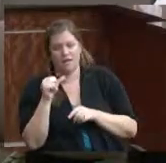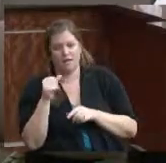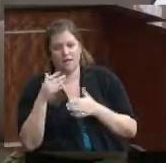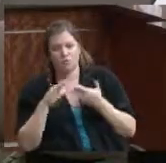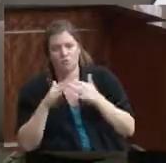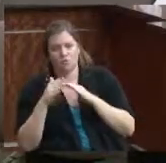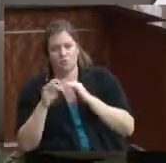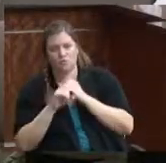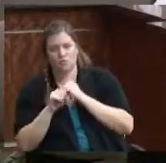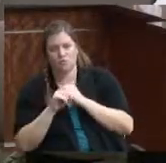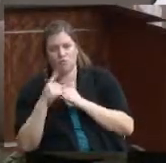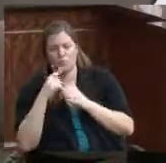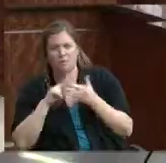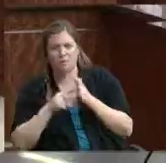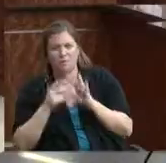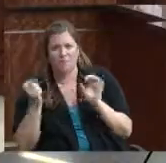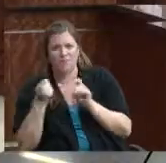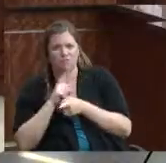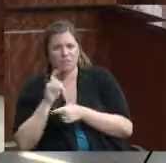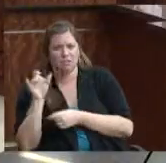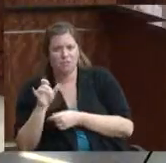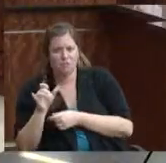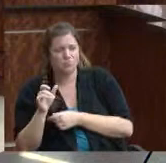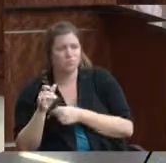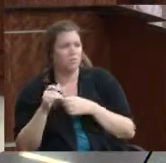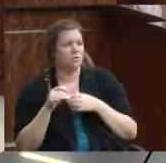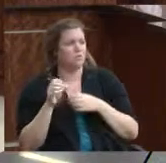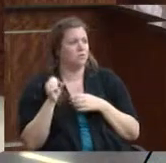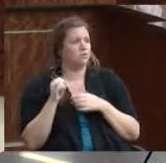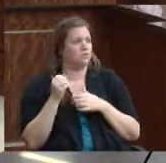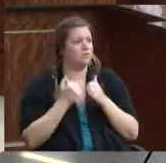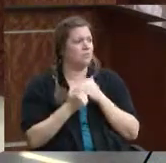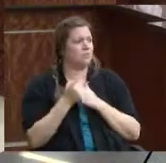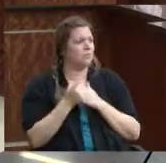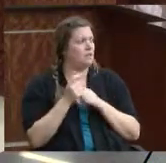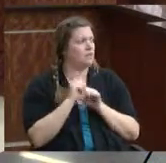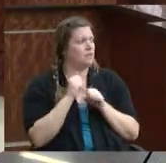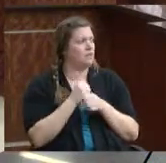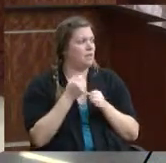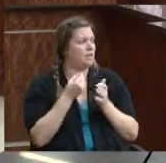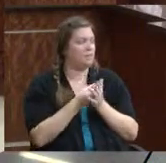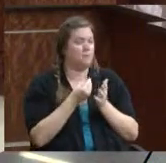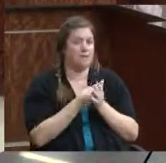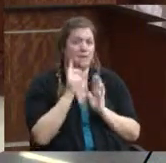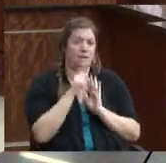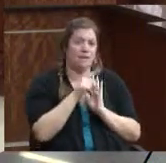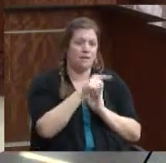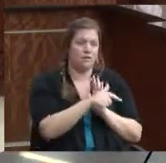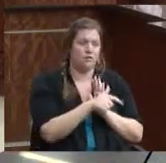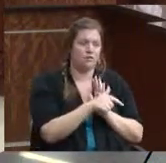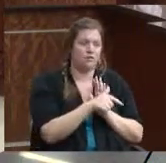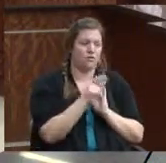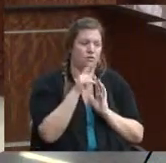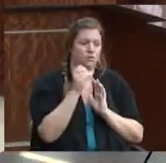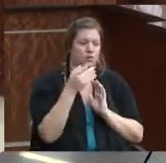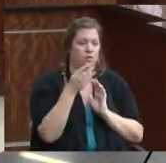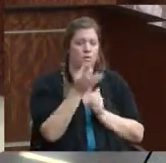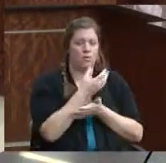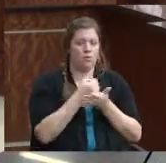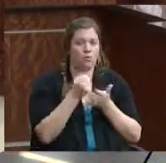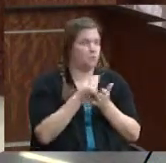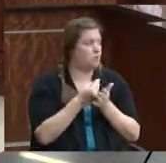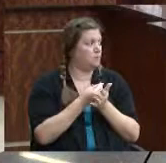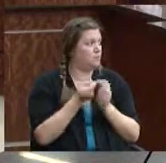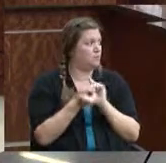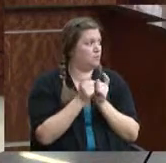panel. You know, that can change too. So somebody can make money down the road once they recoup. This